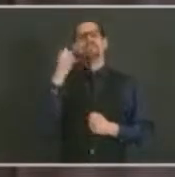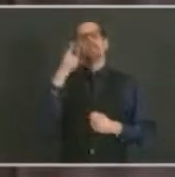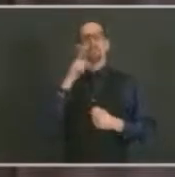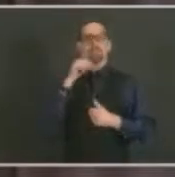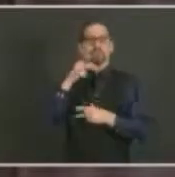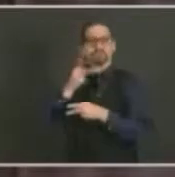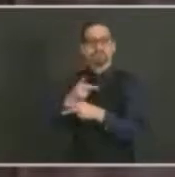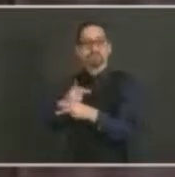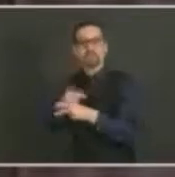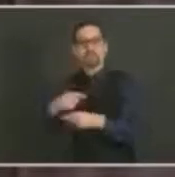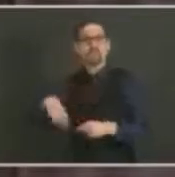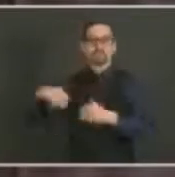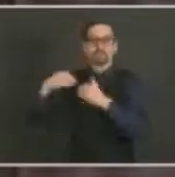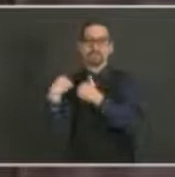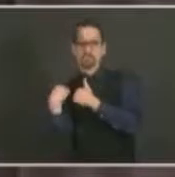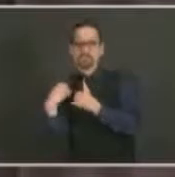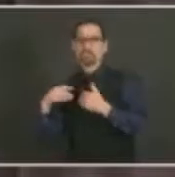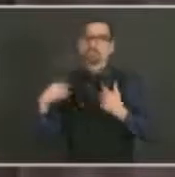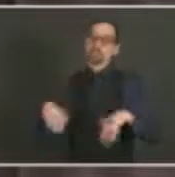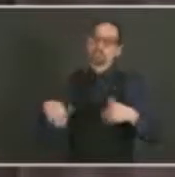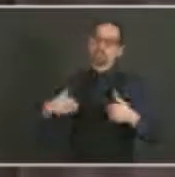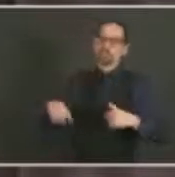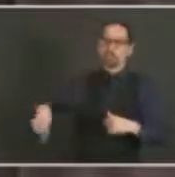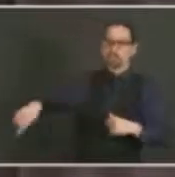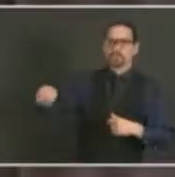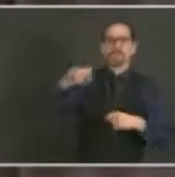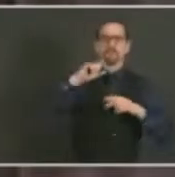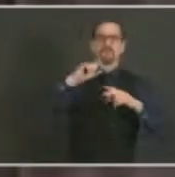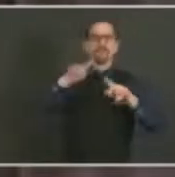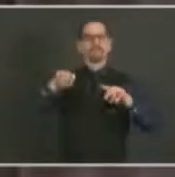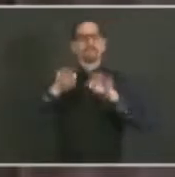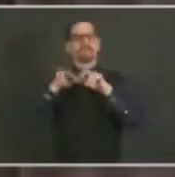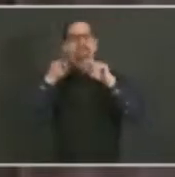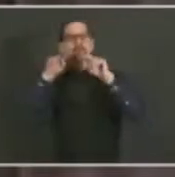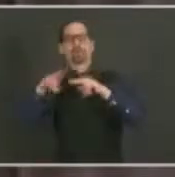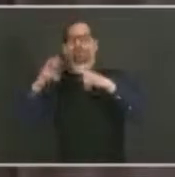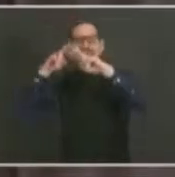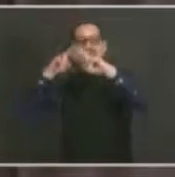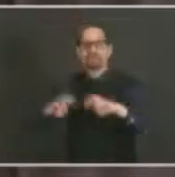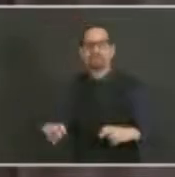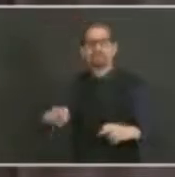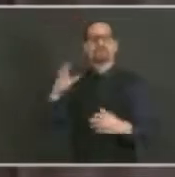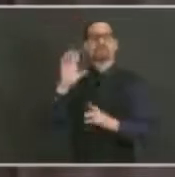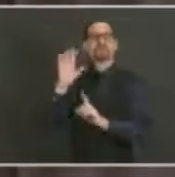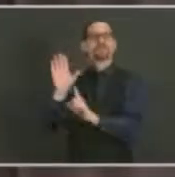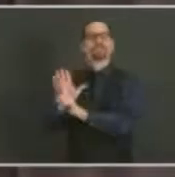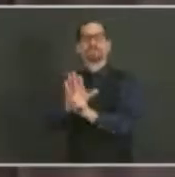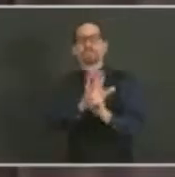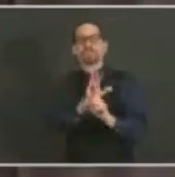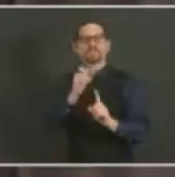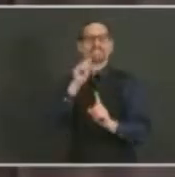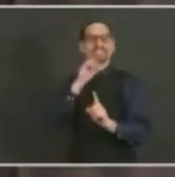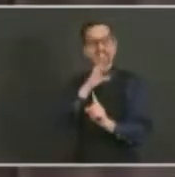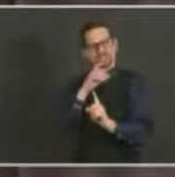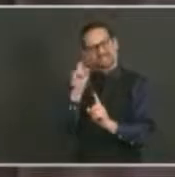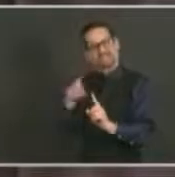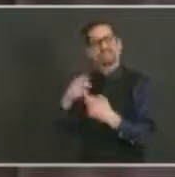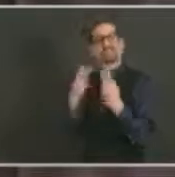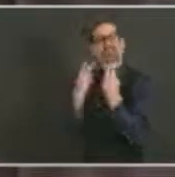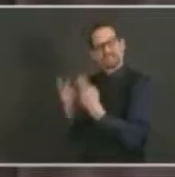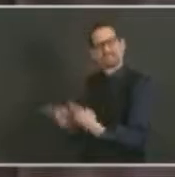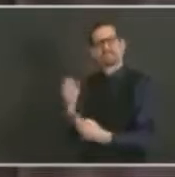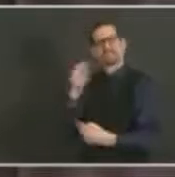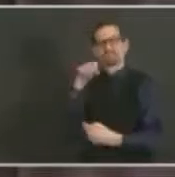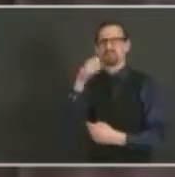help address the importance of seniors being able to have the visitors, and have really pushed that with our nursing homes. Now that we